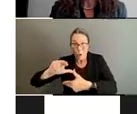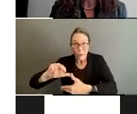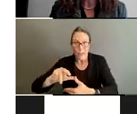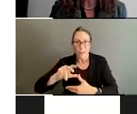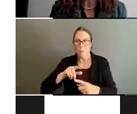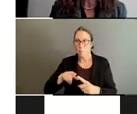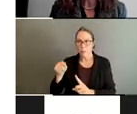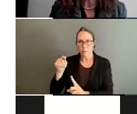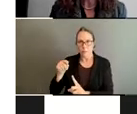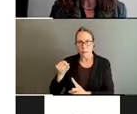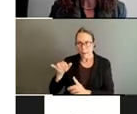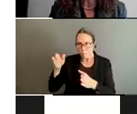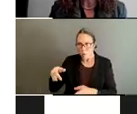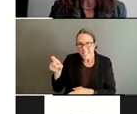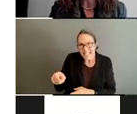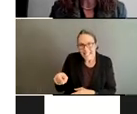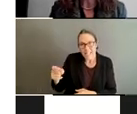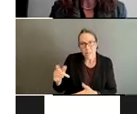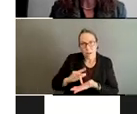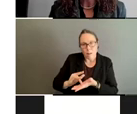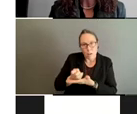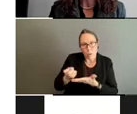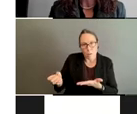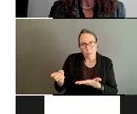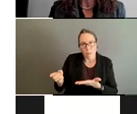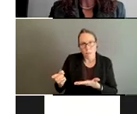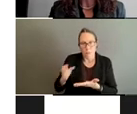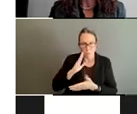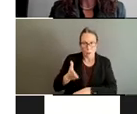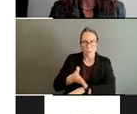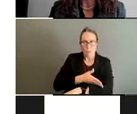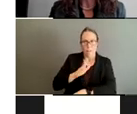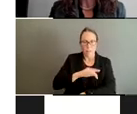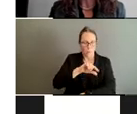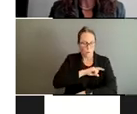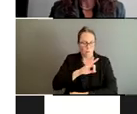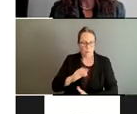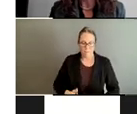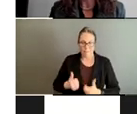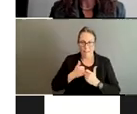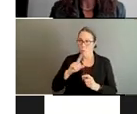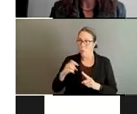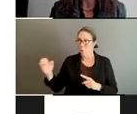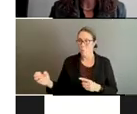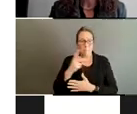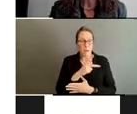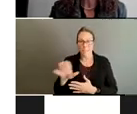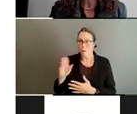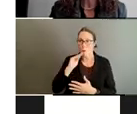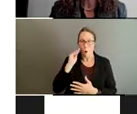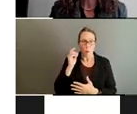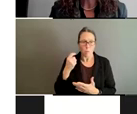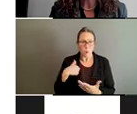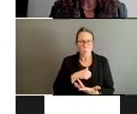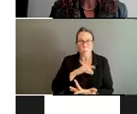identified, though, that it was a need that would help their quality of life as they transitioned back into to their home. And